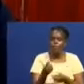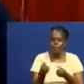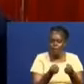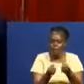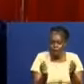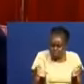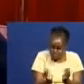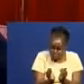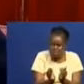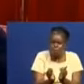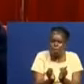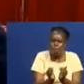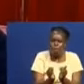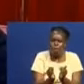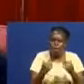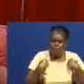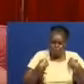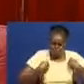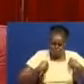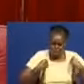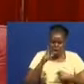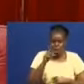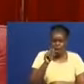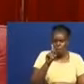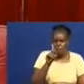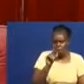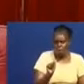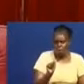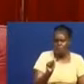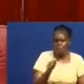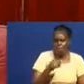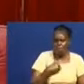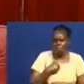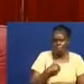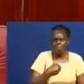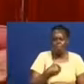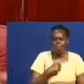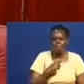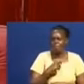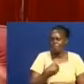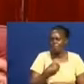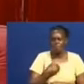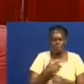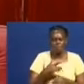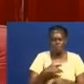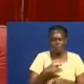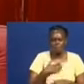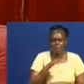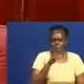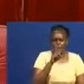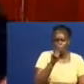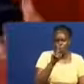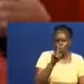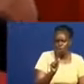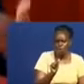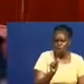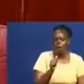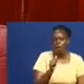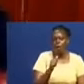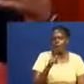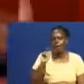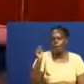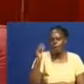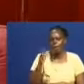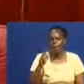smaller cars, that we can wear kaundas. In fact, the only thing I'm very annoyed about the president, I'm the one who started wearing kaundas. Now he has